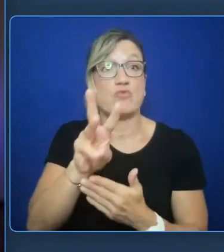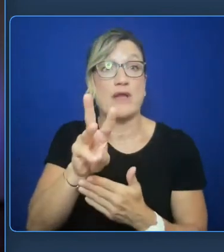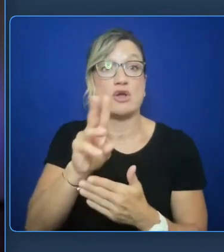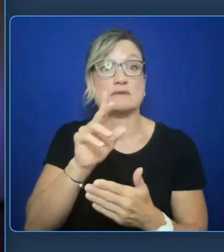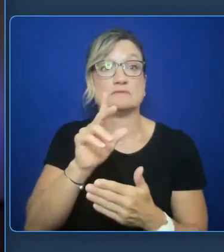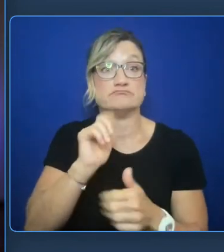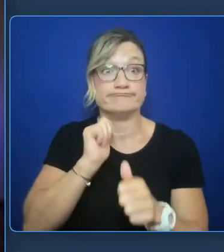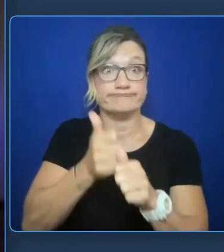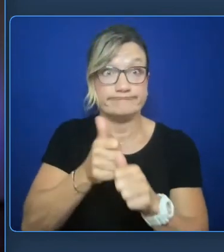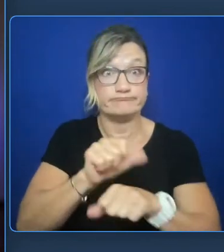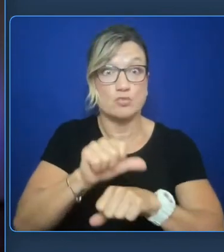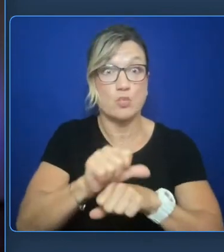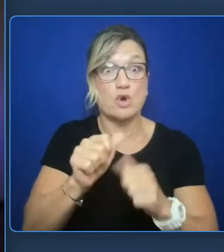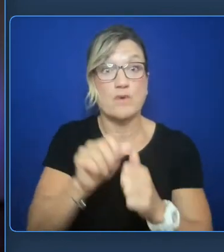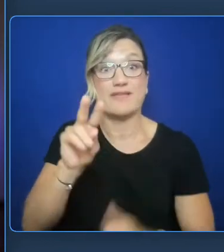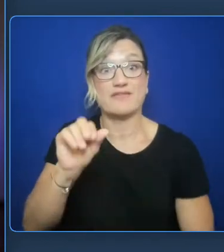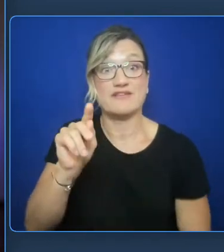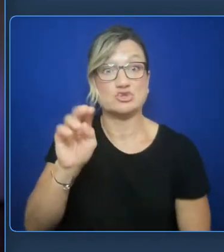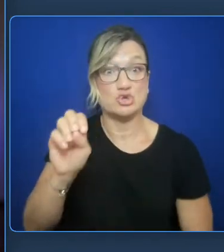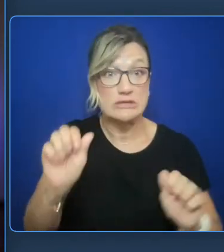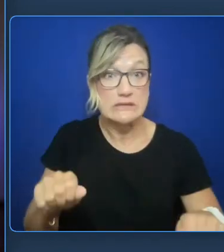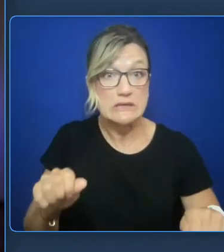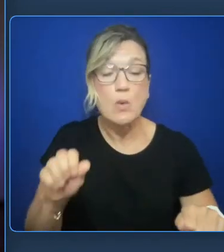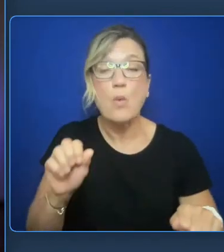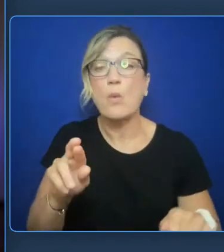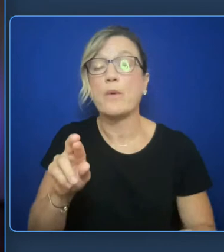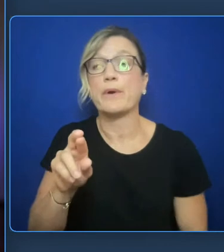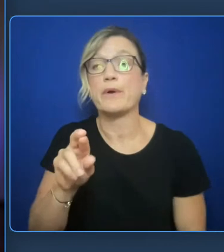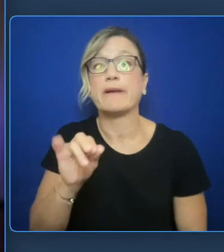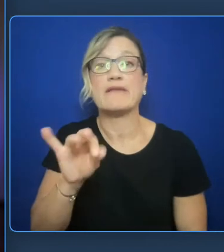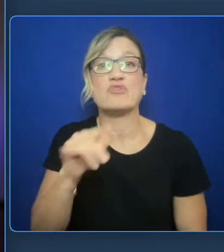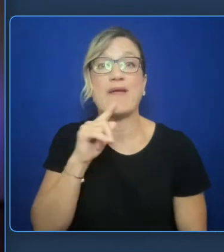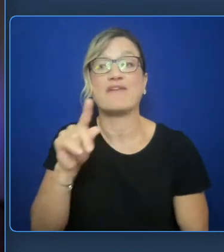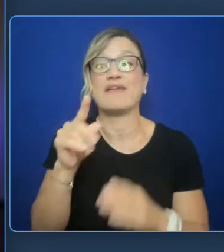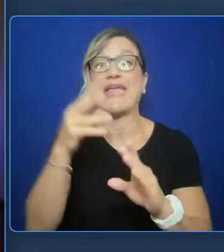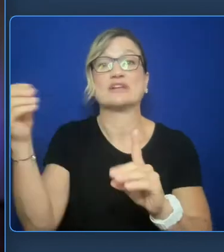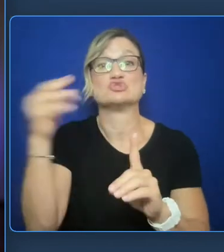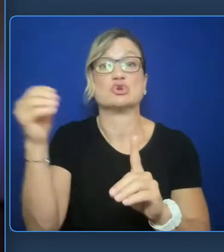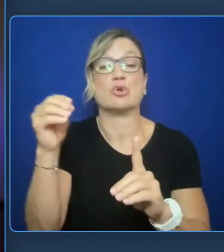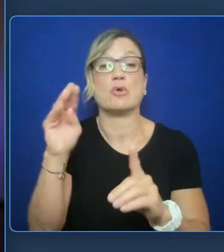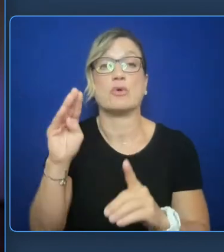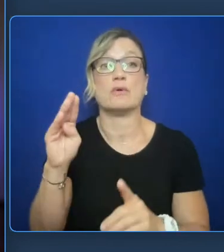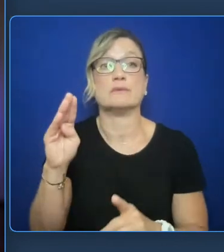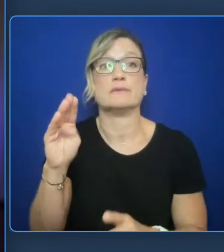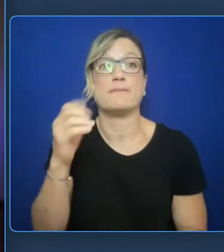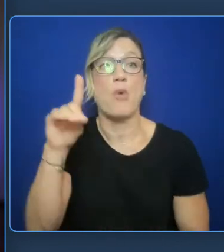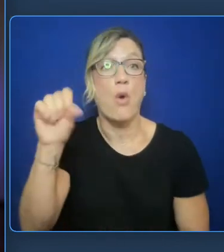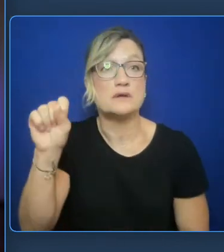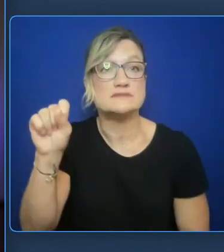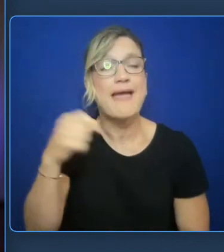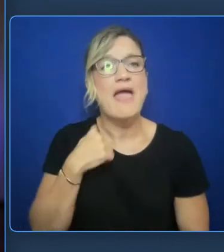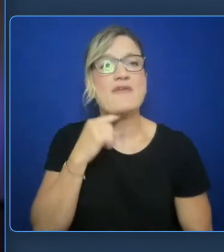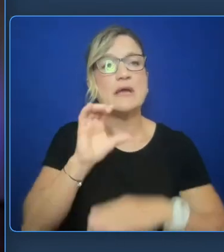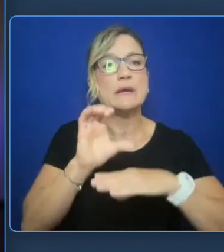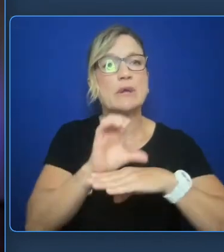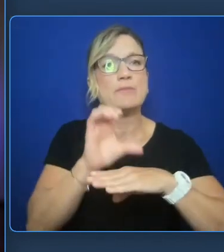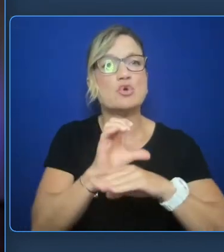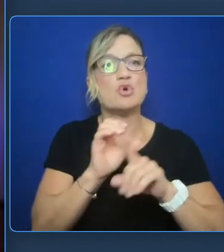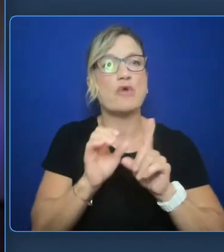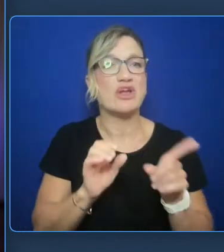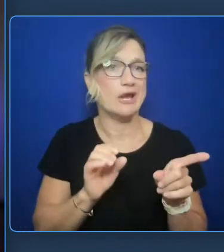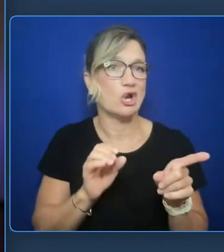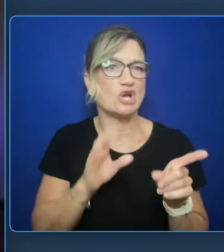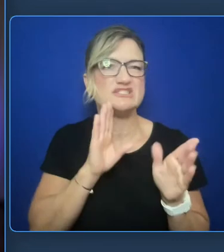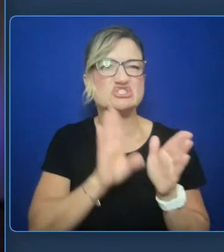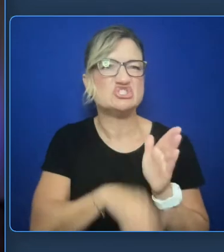up to the task of working with Ventura and whether the if you have external boards and things like that. I have a computer over here that's an